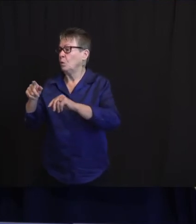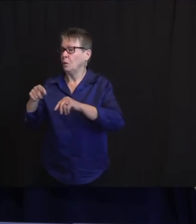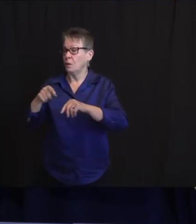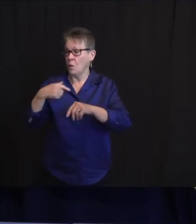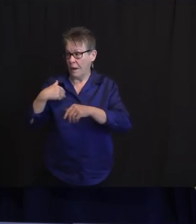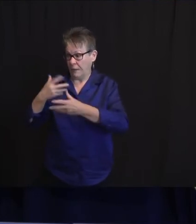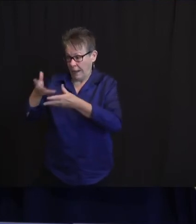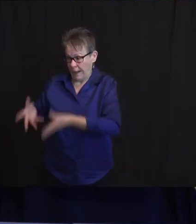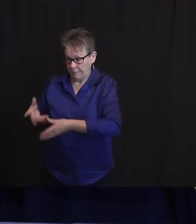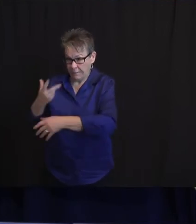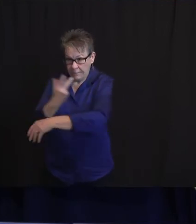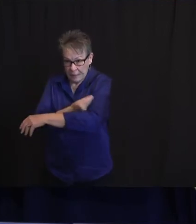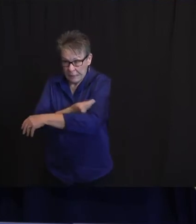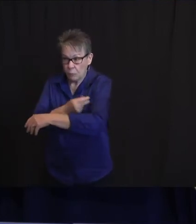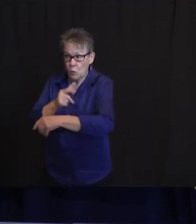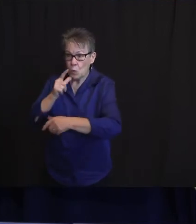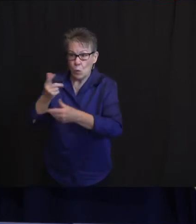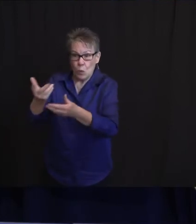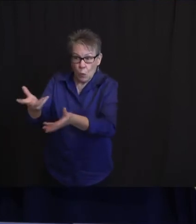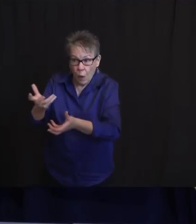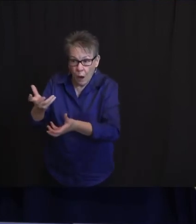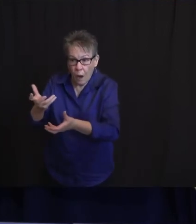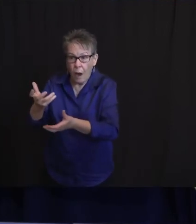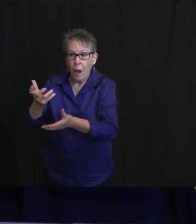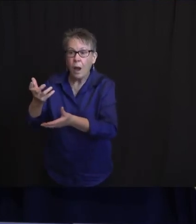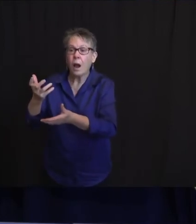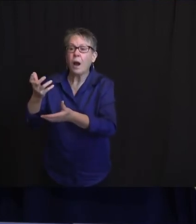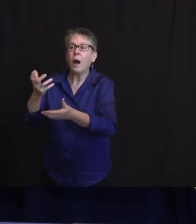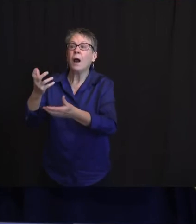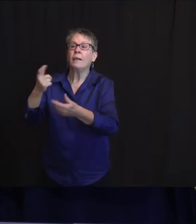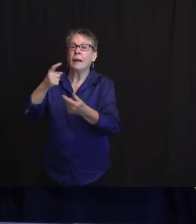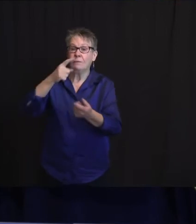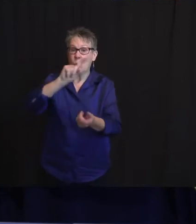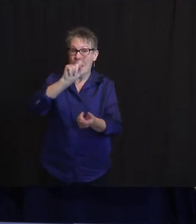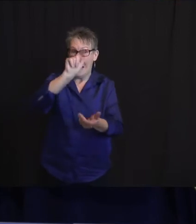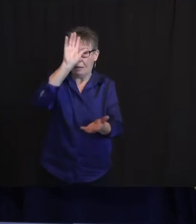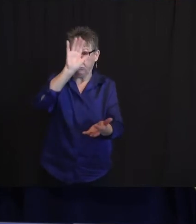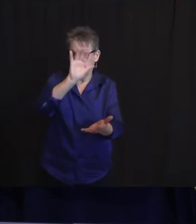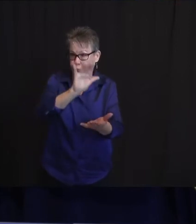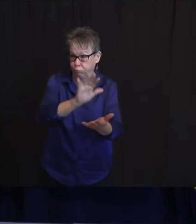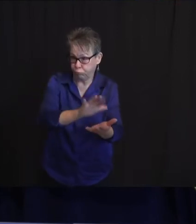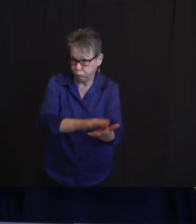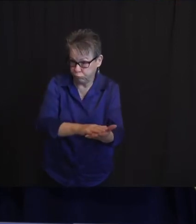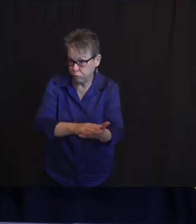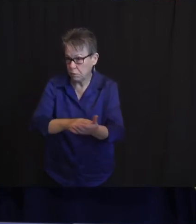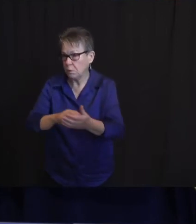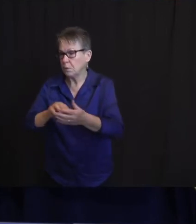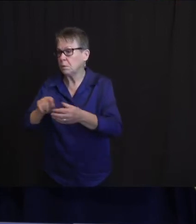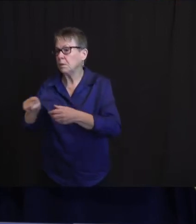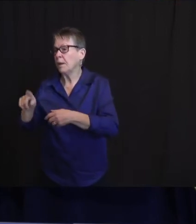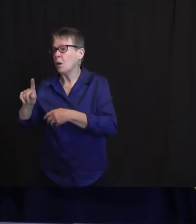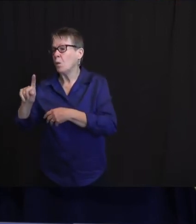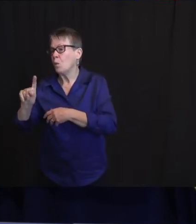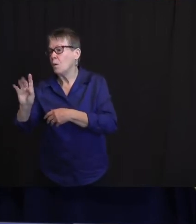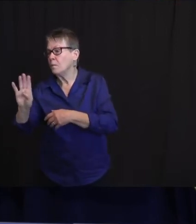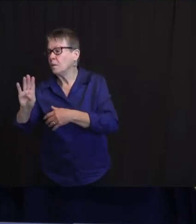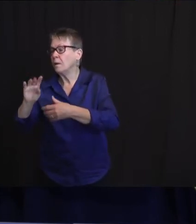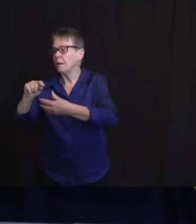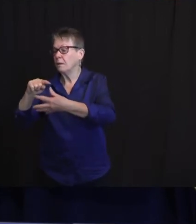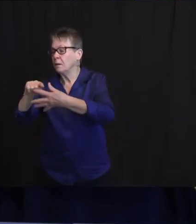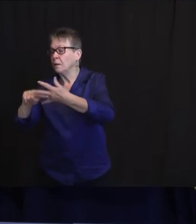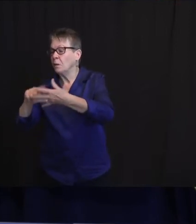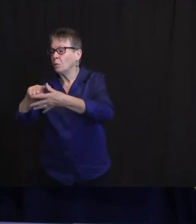we'll open up 1B probably by segments and start moving in the most essential workers with,